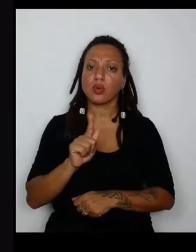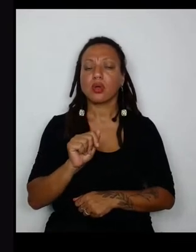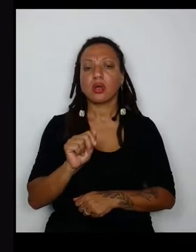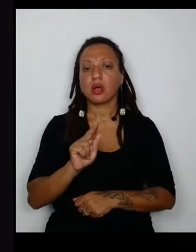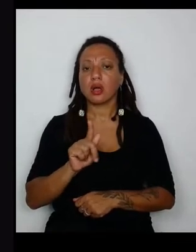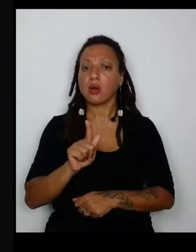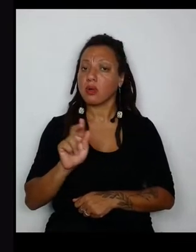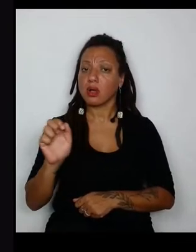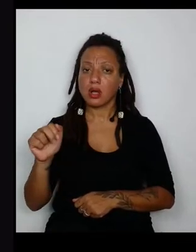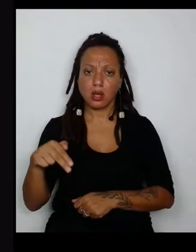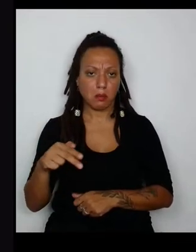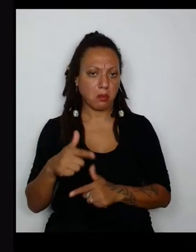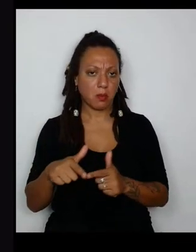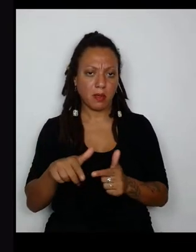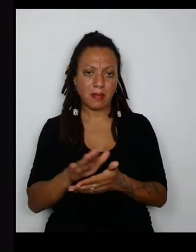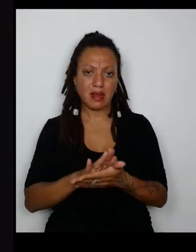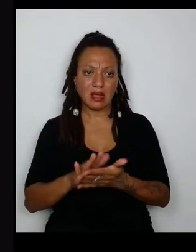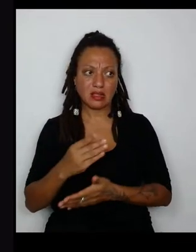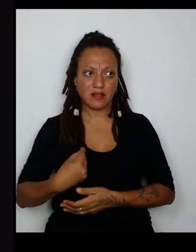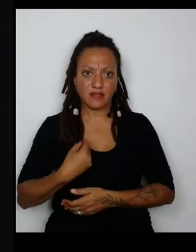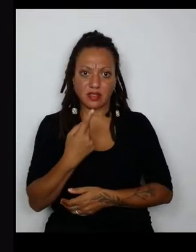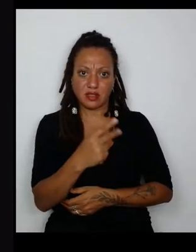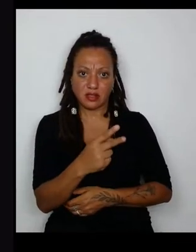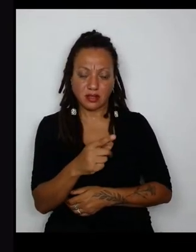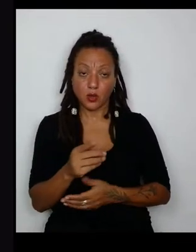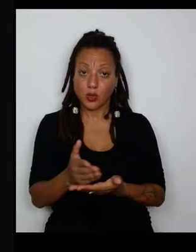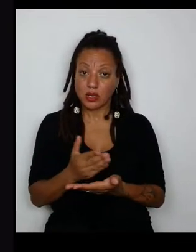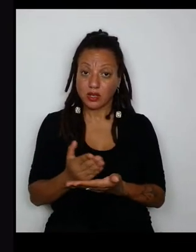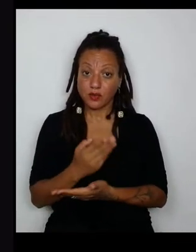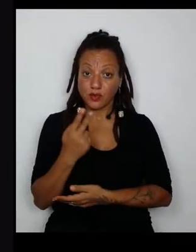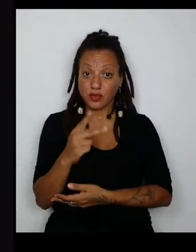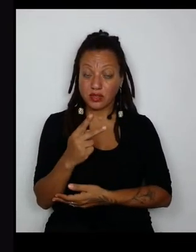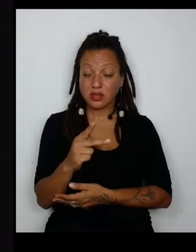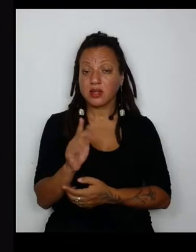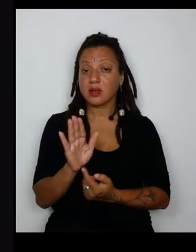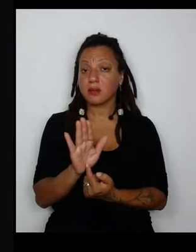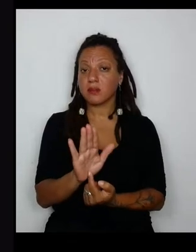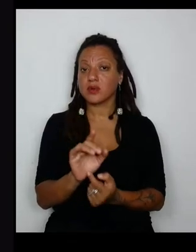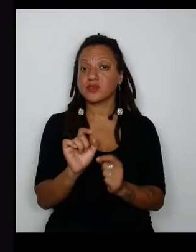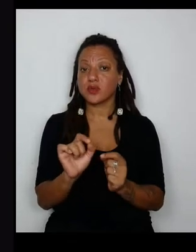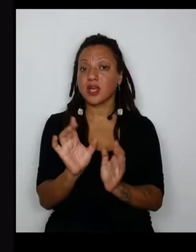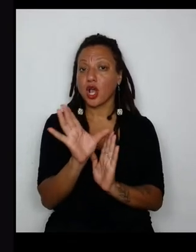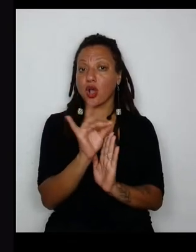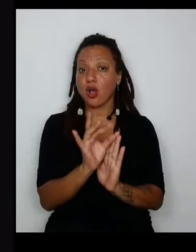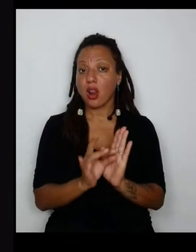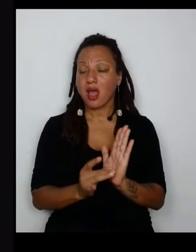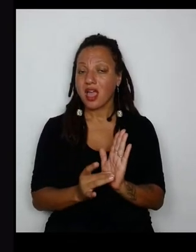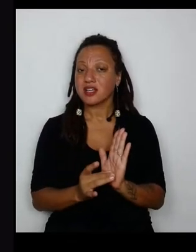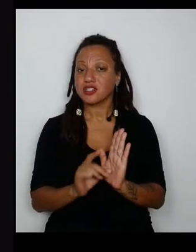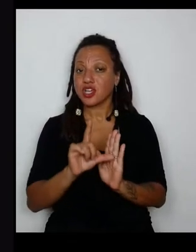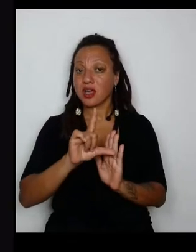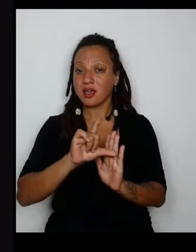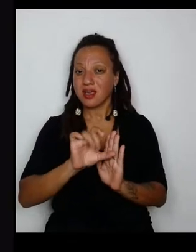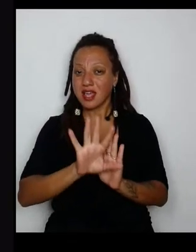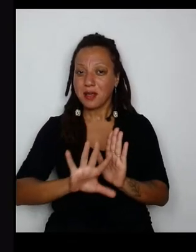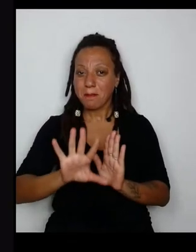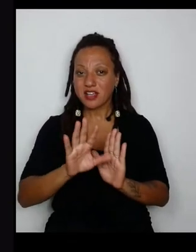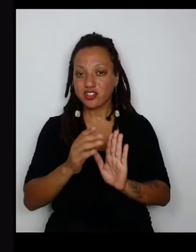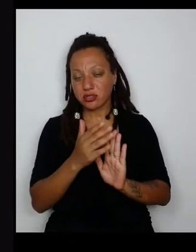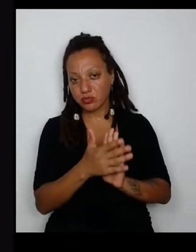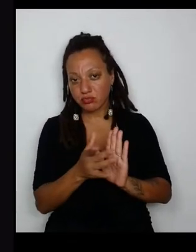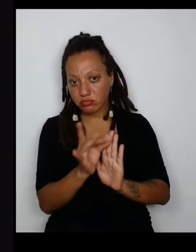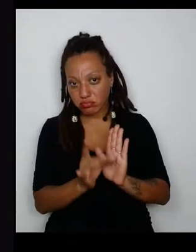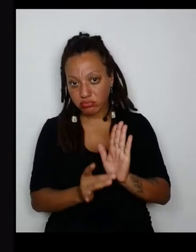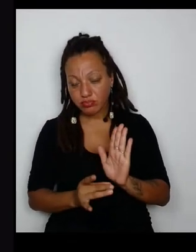his recent book comprises image text collages which highlight different queer polynesian identities across the region he